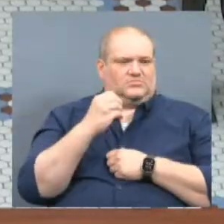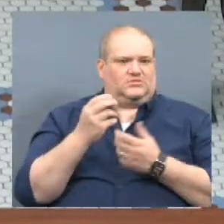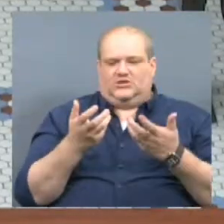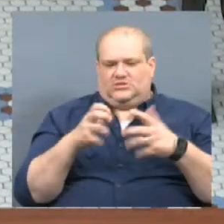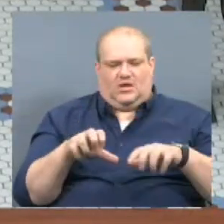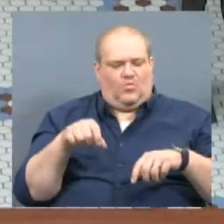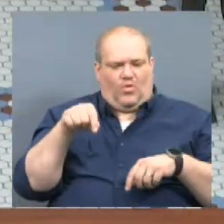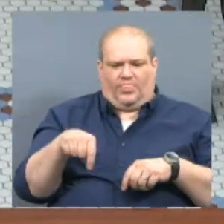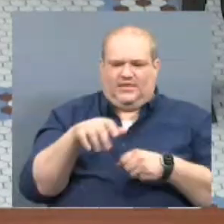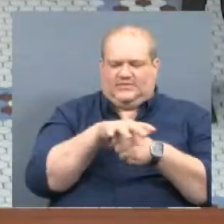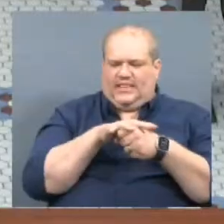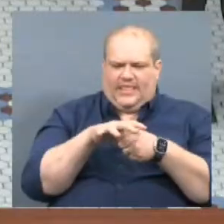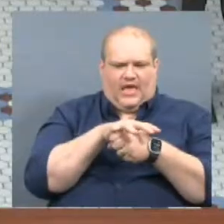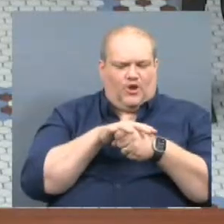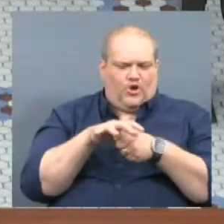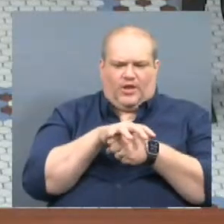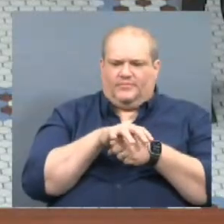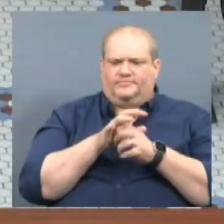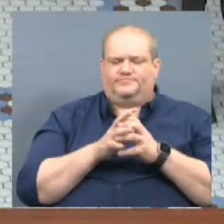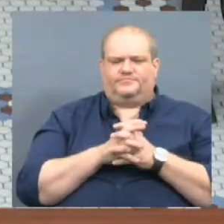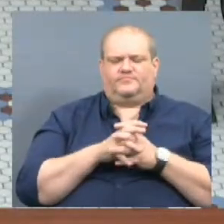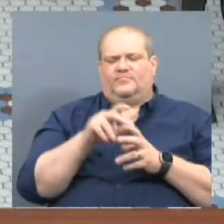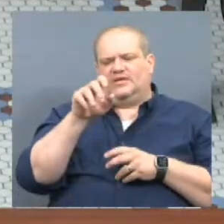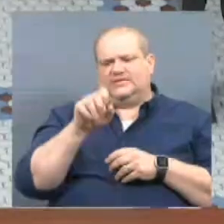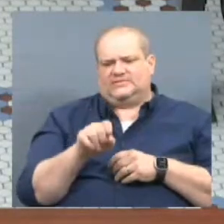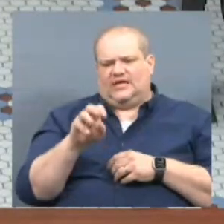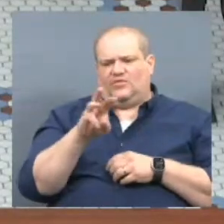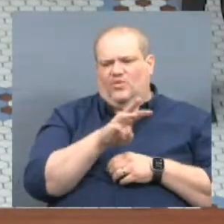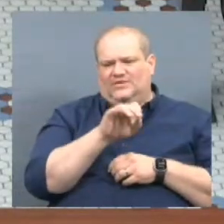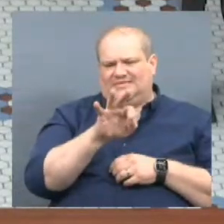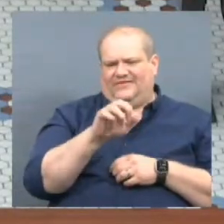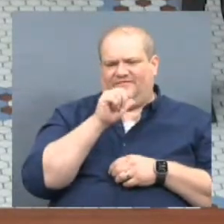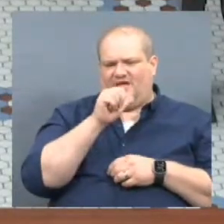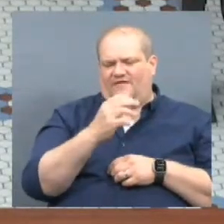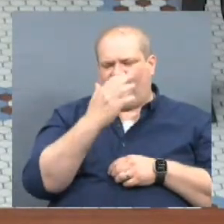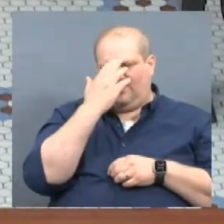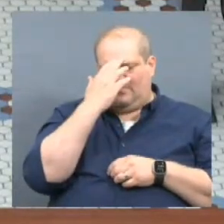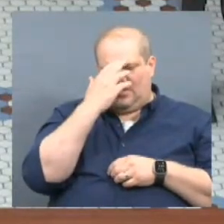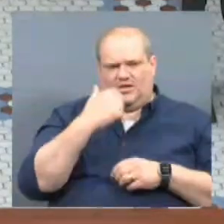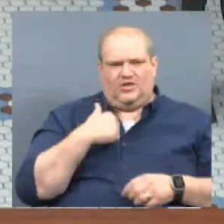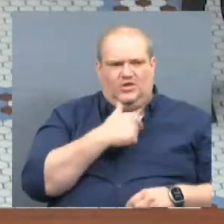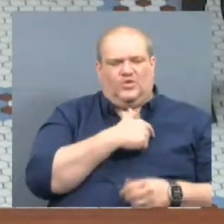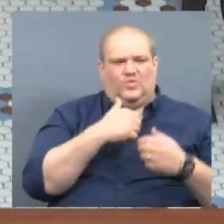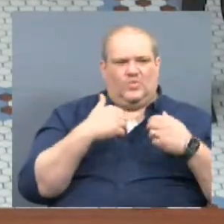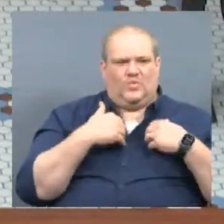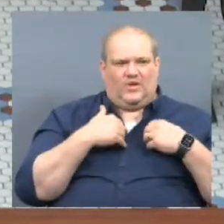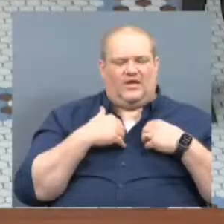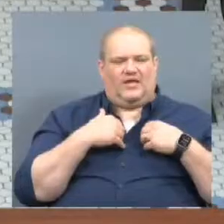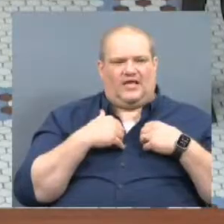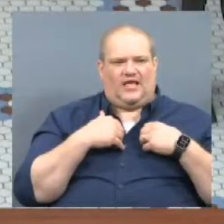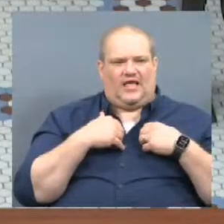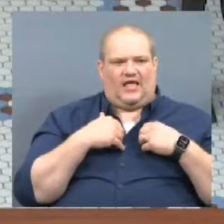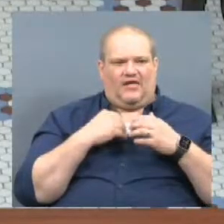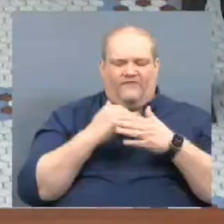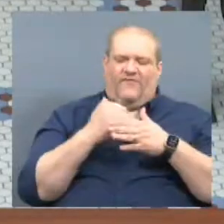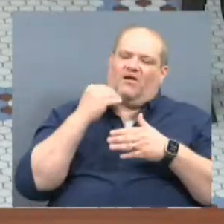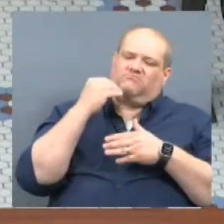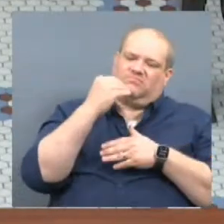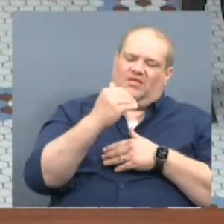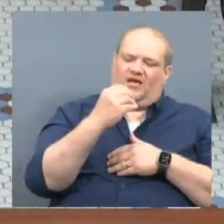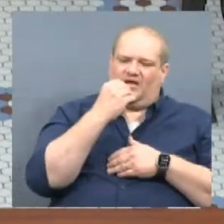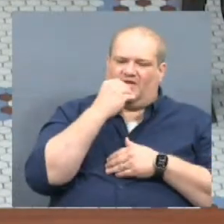want this in the area. Southwest, if you're not familiar, we have an excess number of food